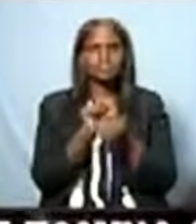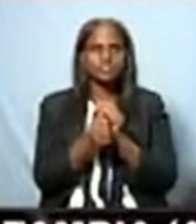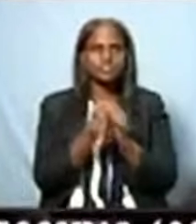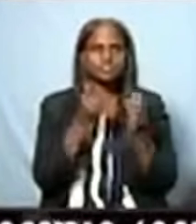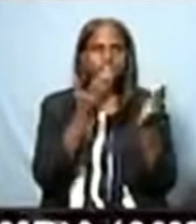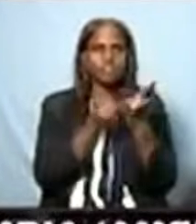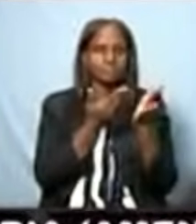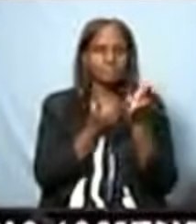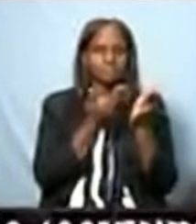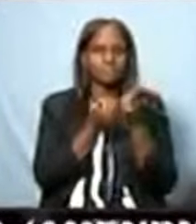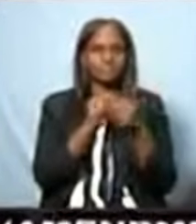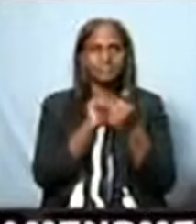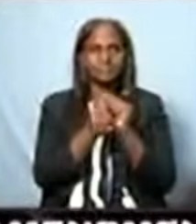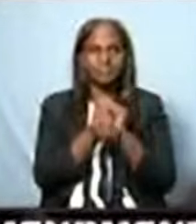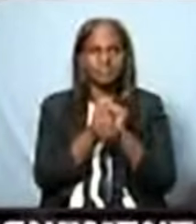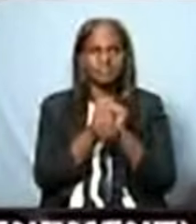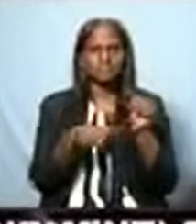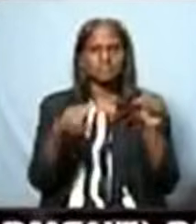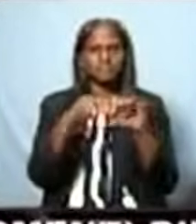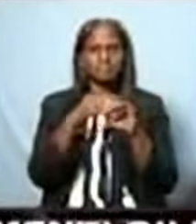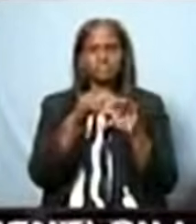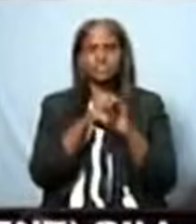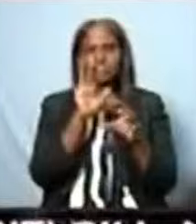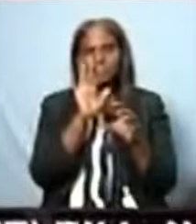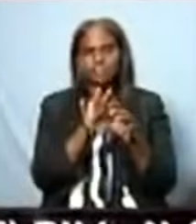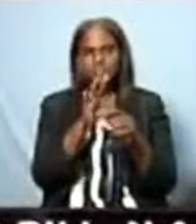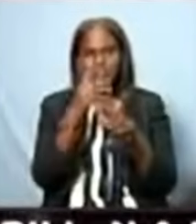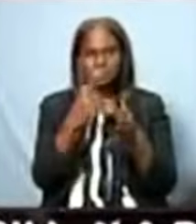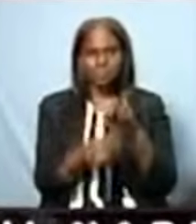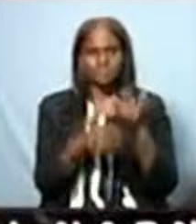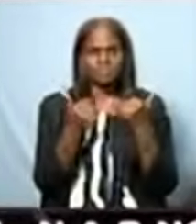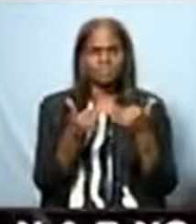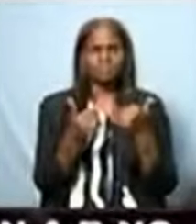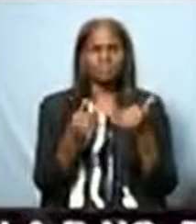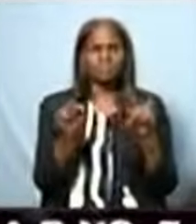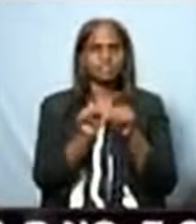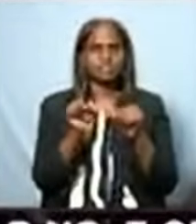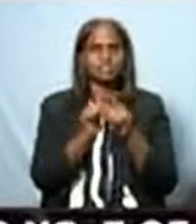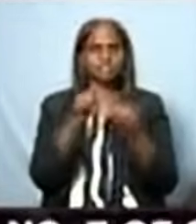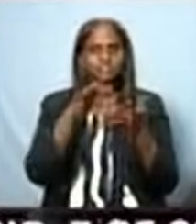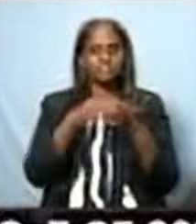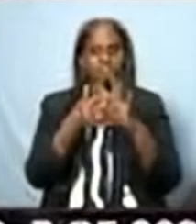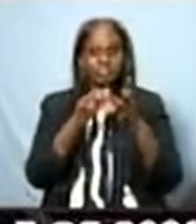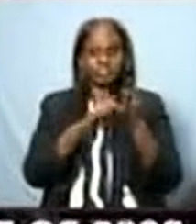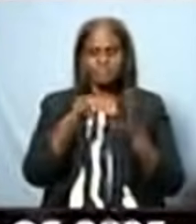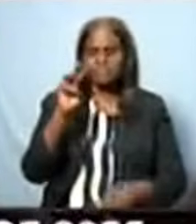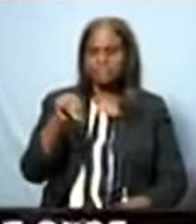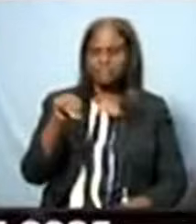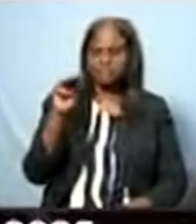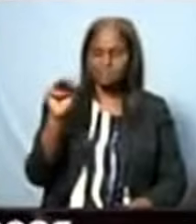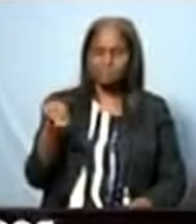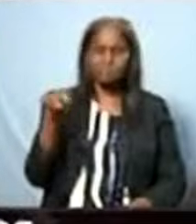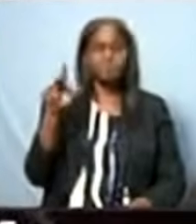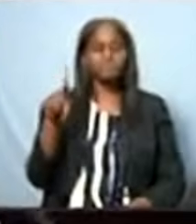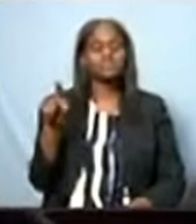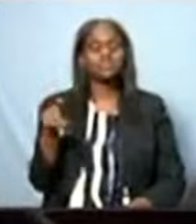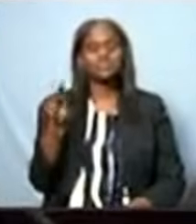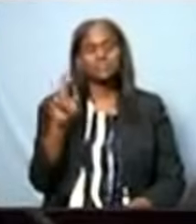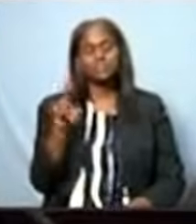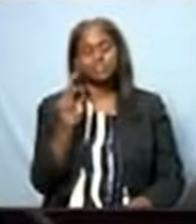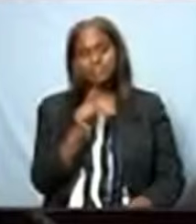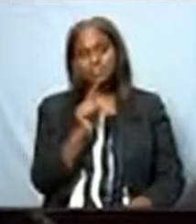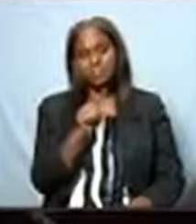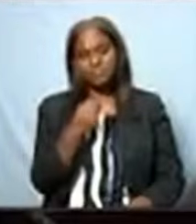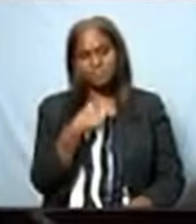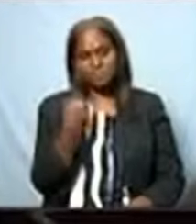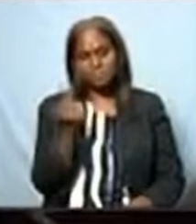This particular article includes what it is calling a mixed member proportion. And